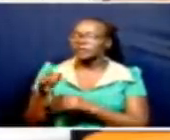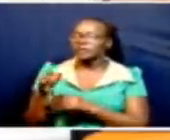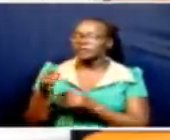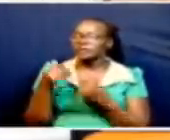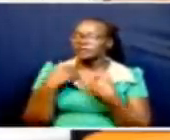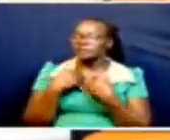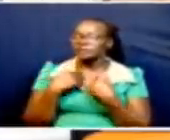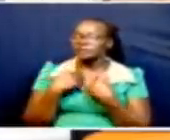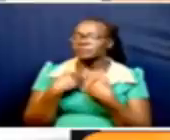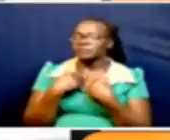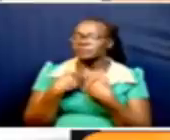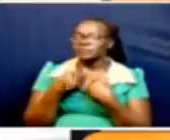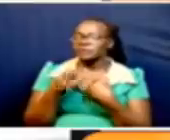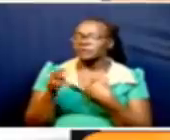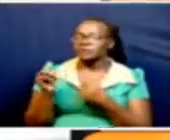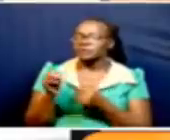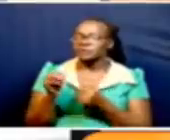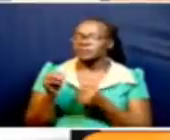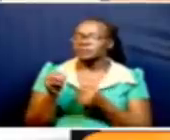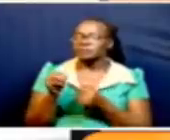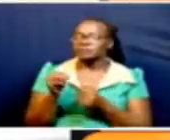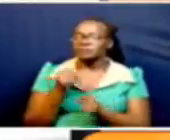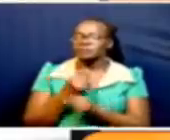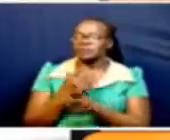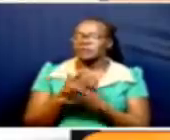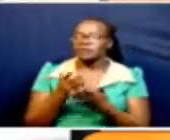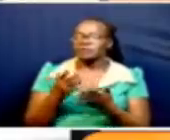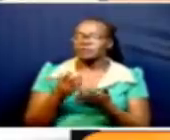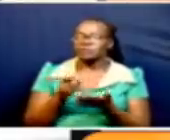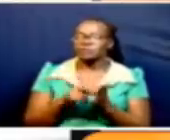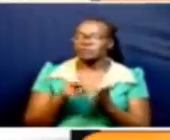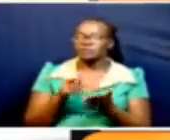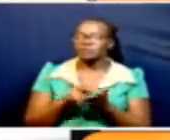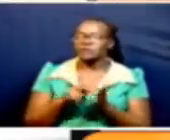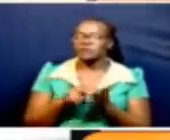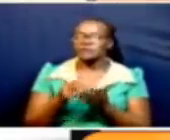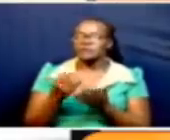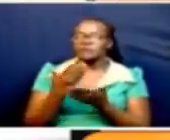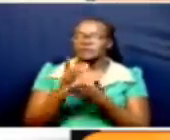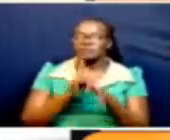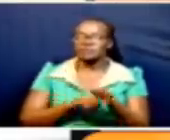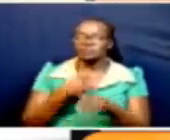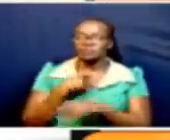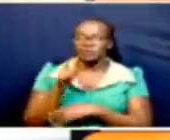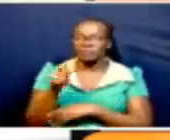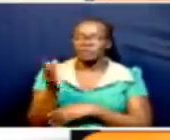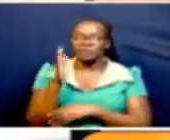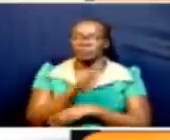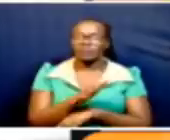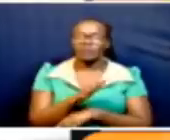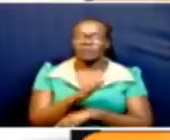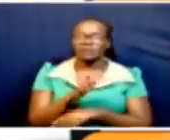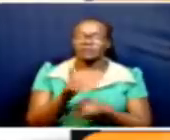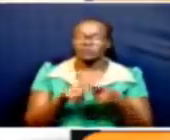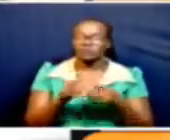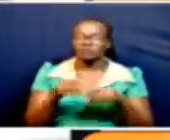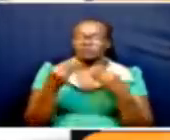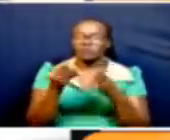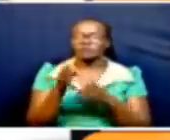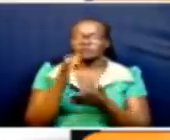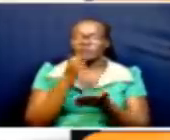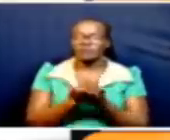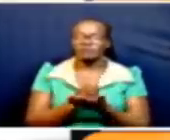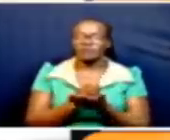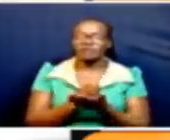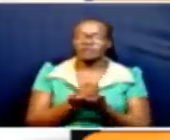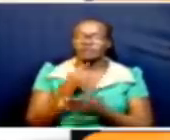like 6 to 1 year sometimes to investigate. Right. I came out the other day because I had some evidence. I'm not like any other